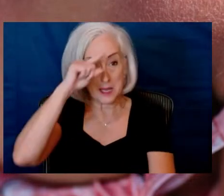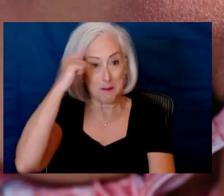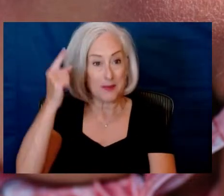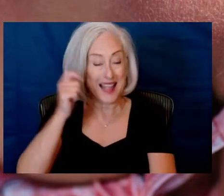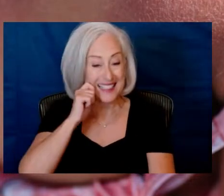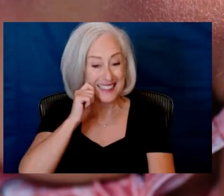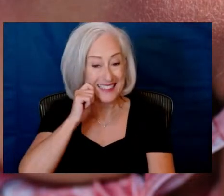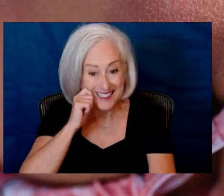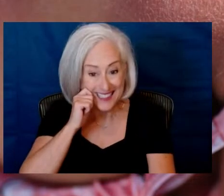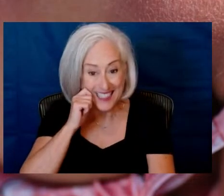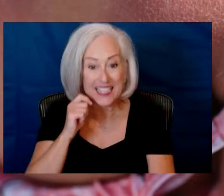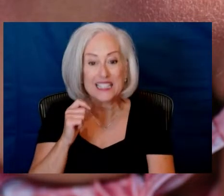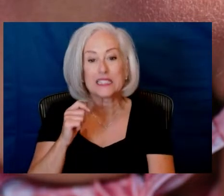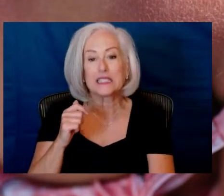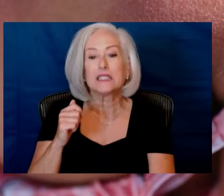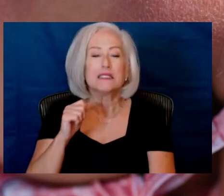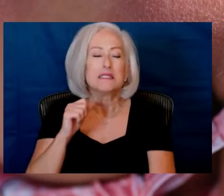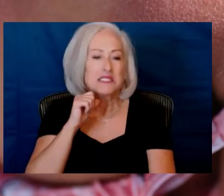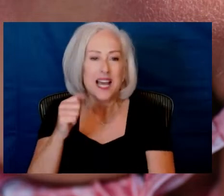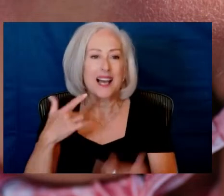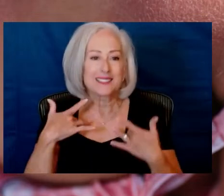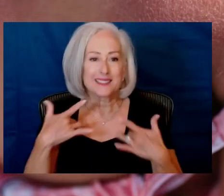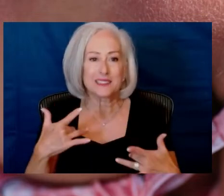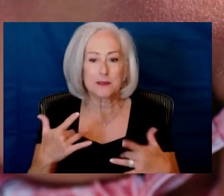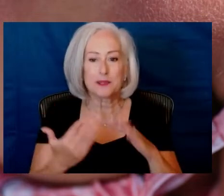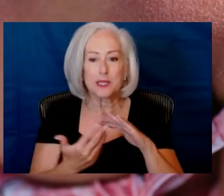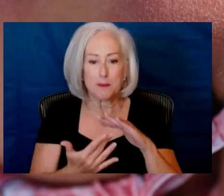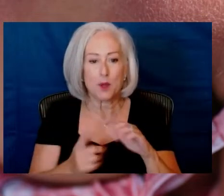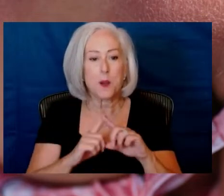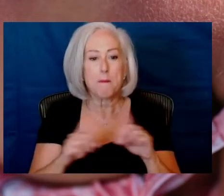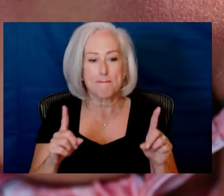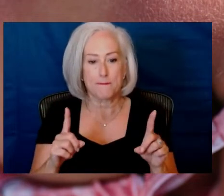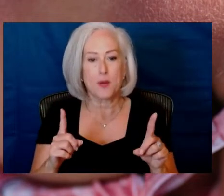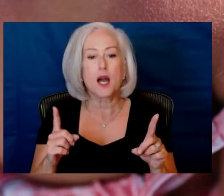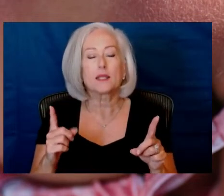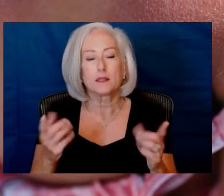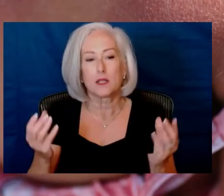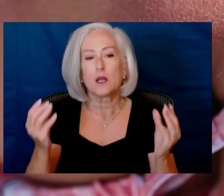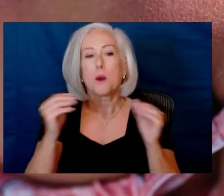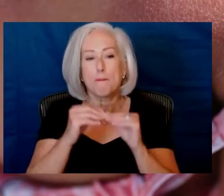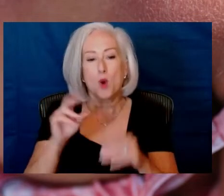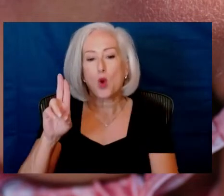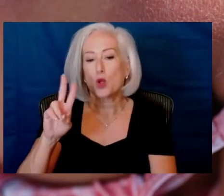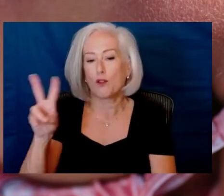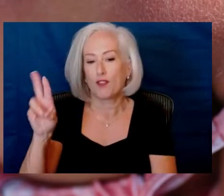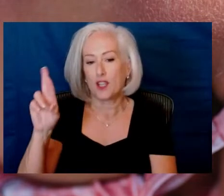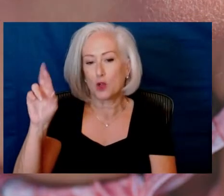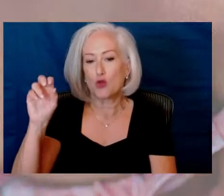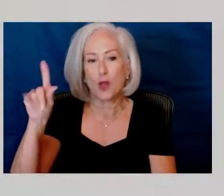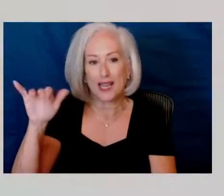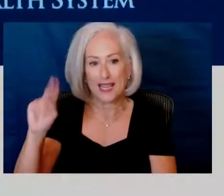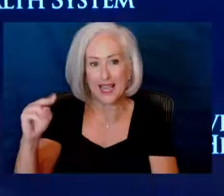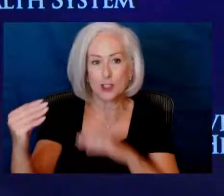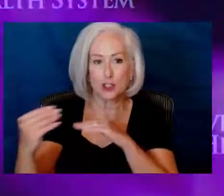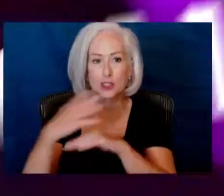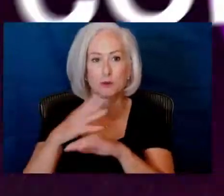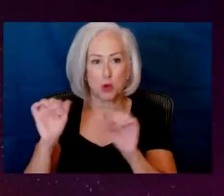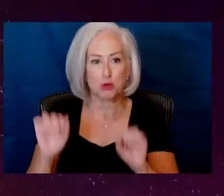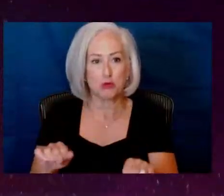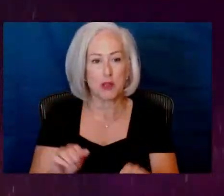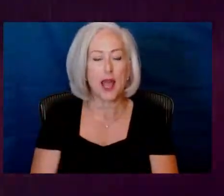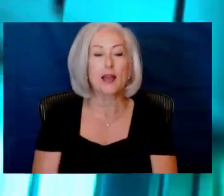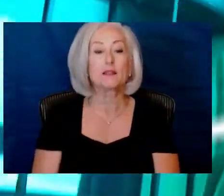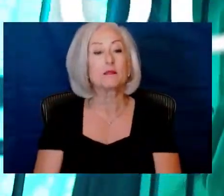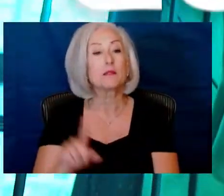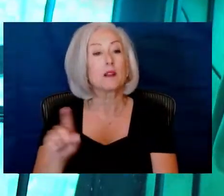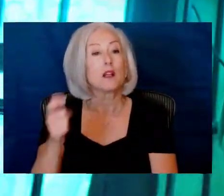with UV radiation exposure as well. So I think we've had a good primer on all of this and what to do. Do we have any reporter questions